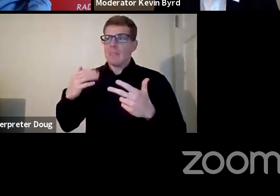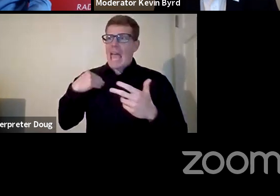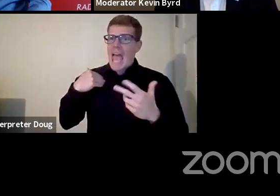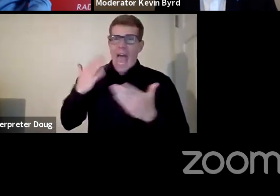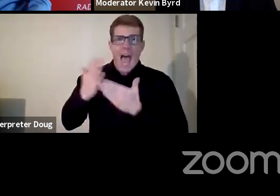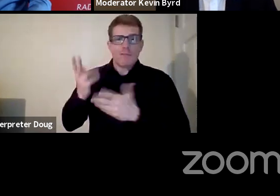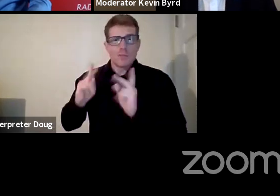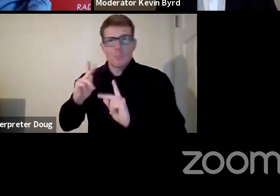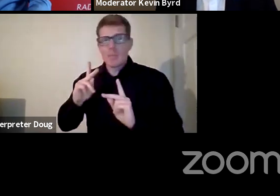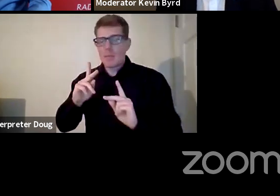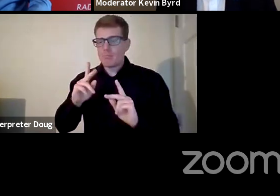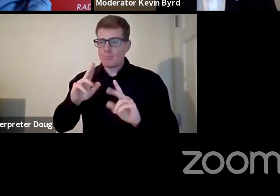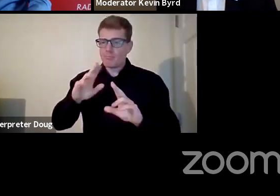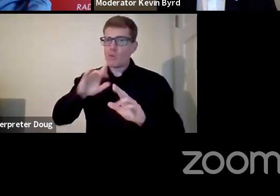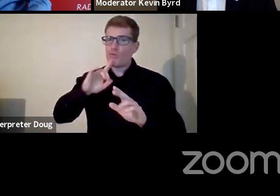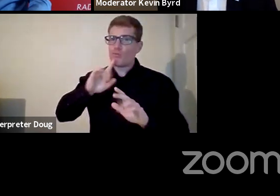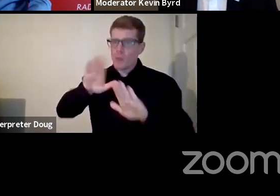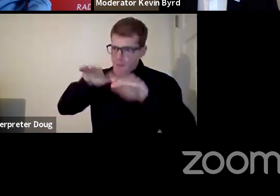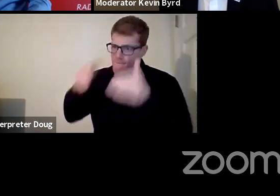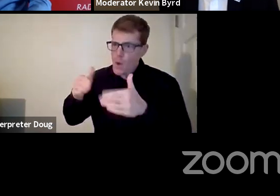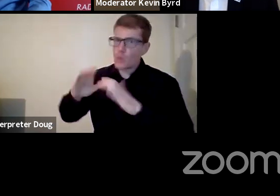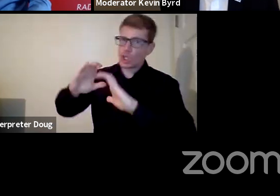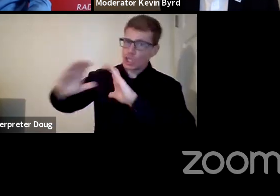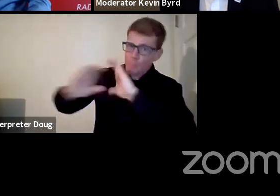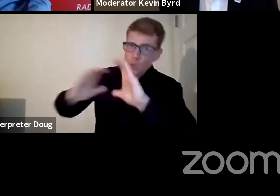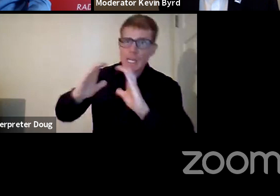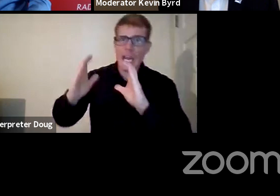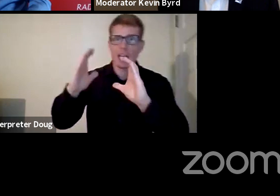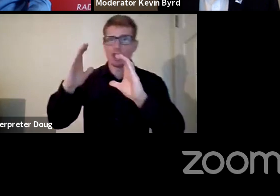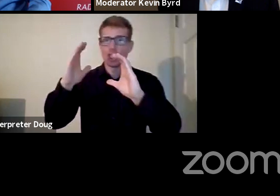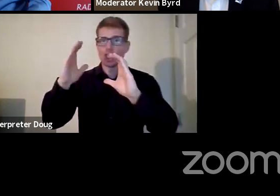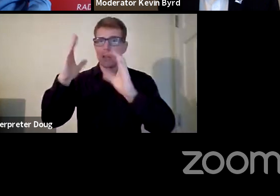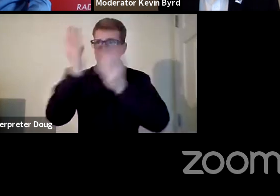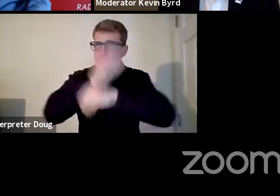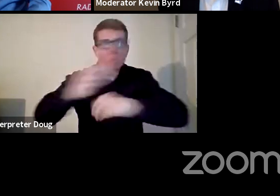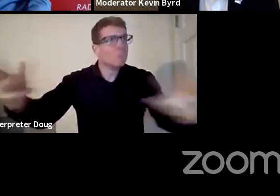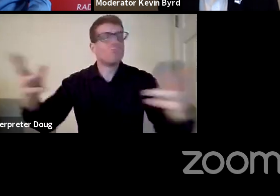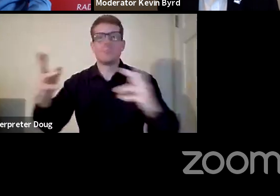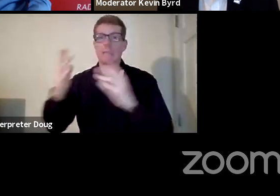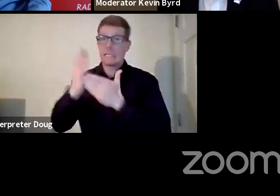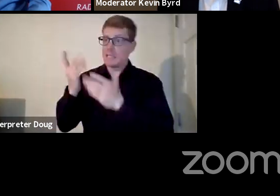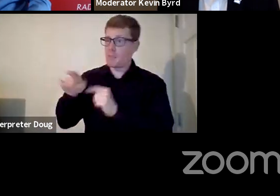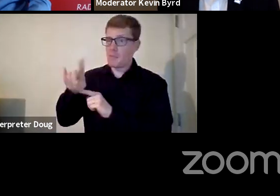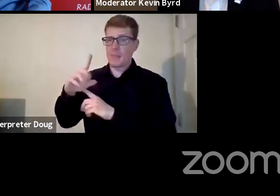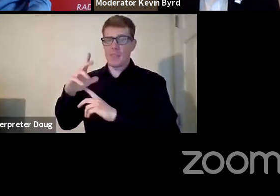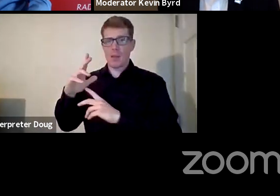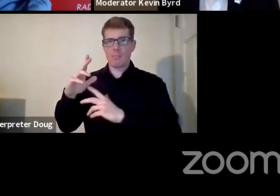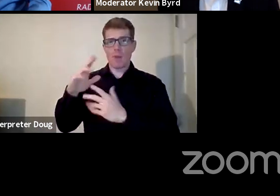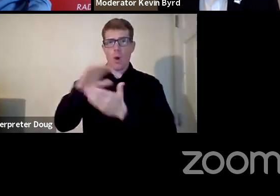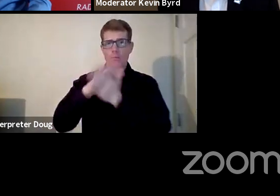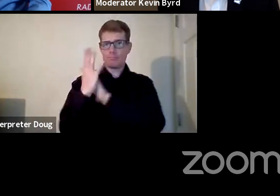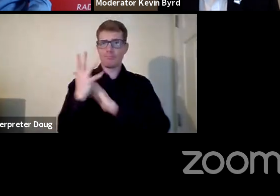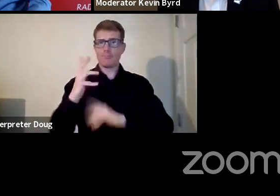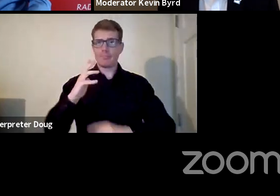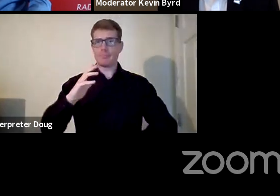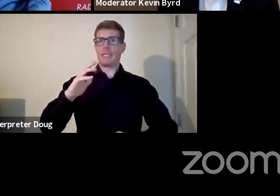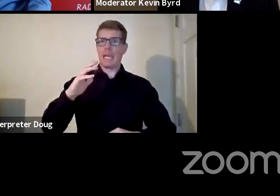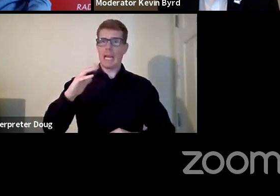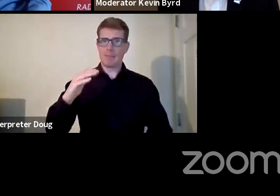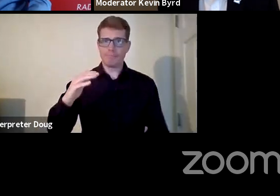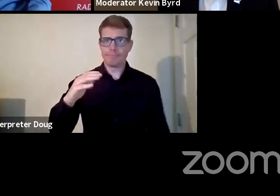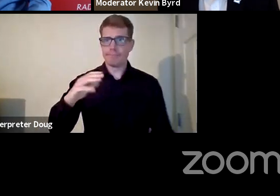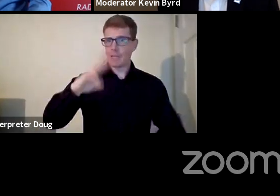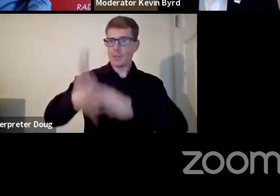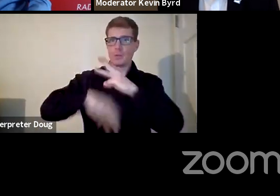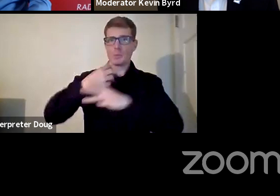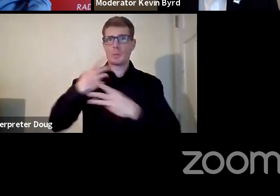And a couple of them became global stars in the sense of sharing their expertise. Lindsay Marr and her work